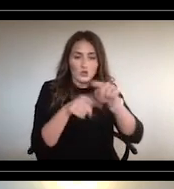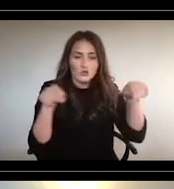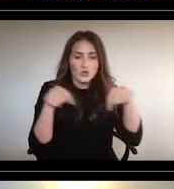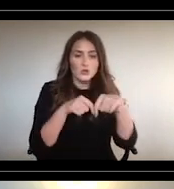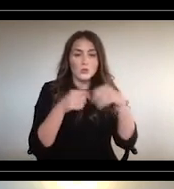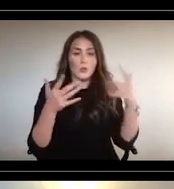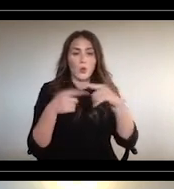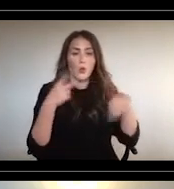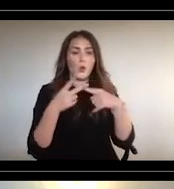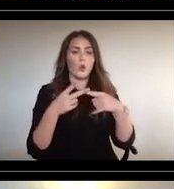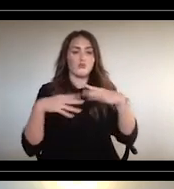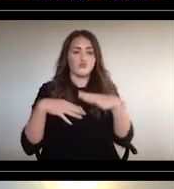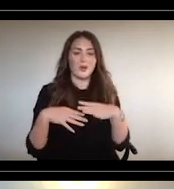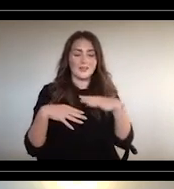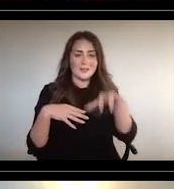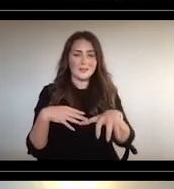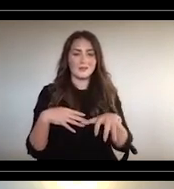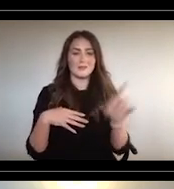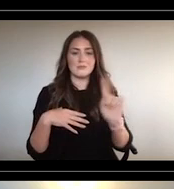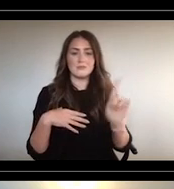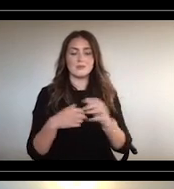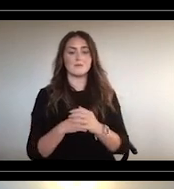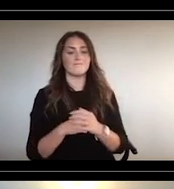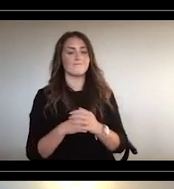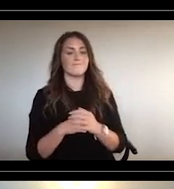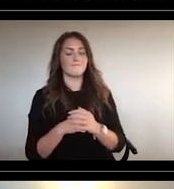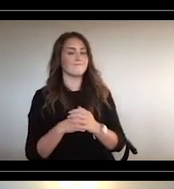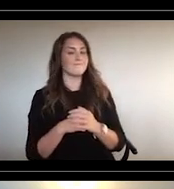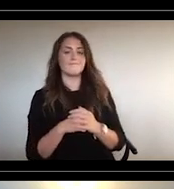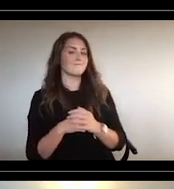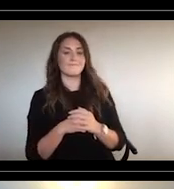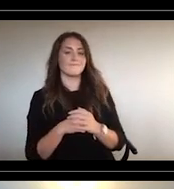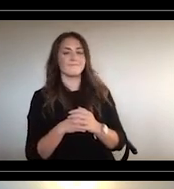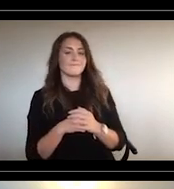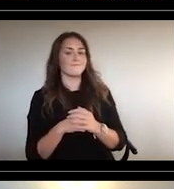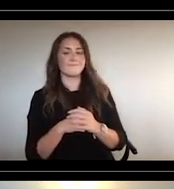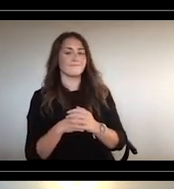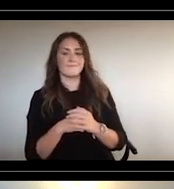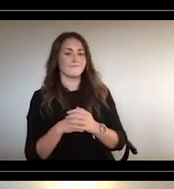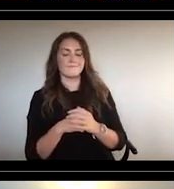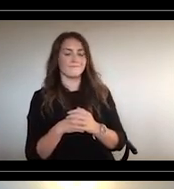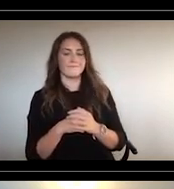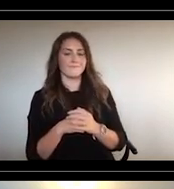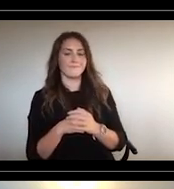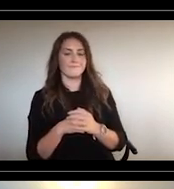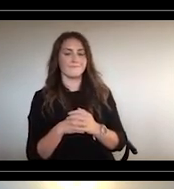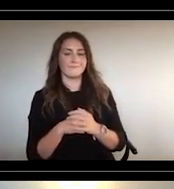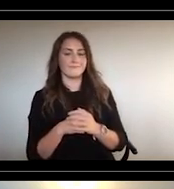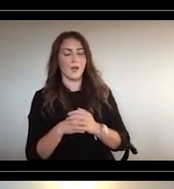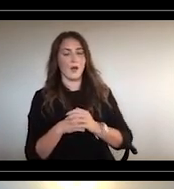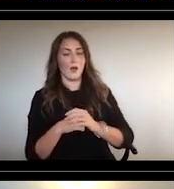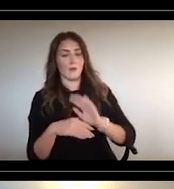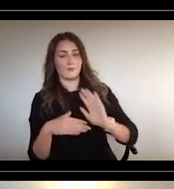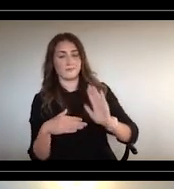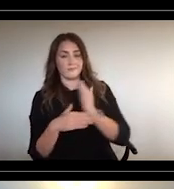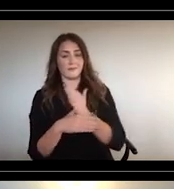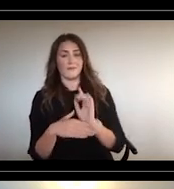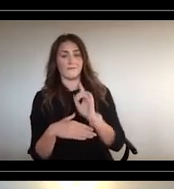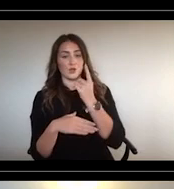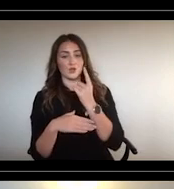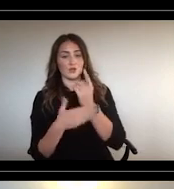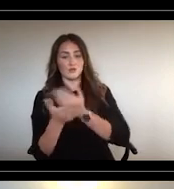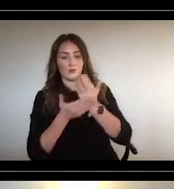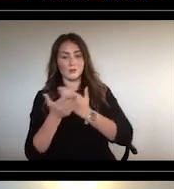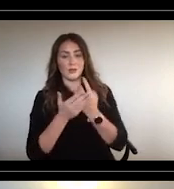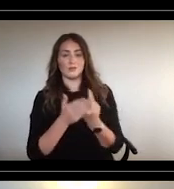So we're not proposing roadside facilities as part of the Lower Thames Crossing. In our first consultation in 2018,